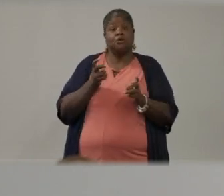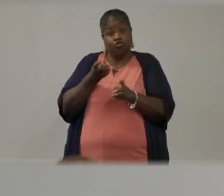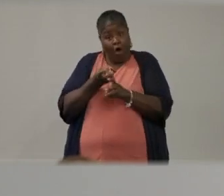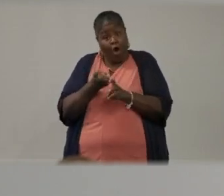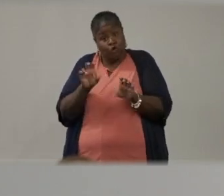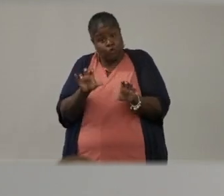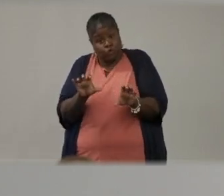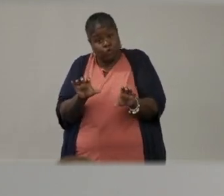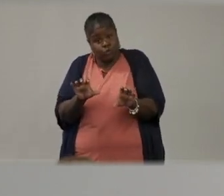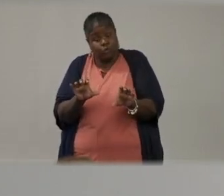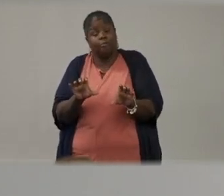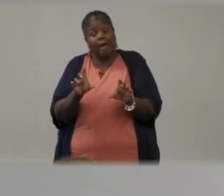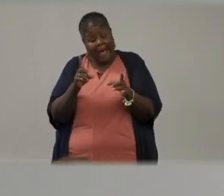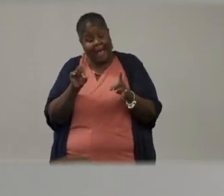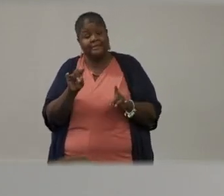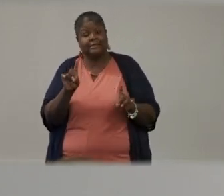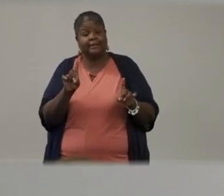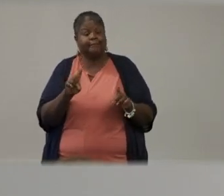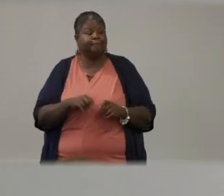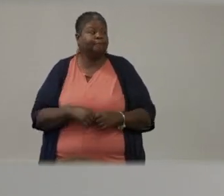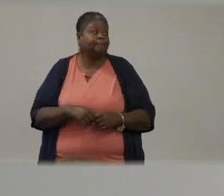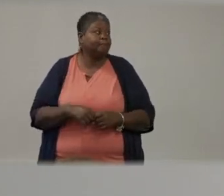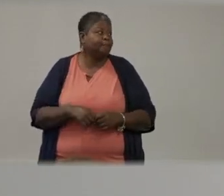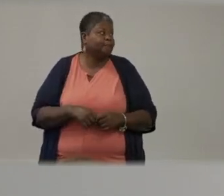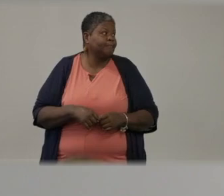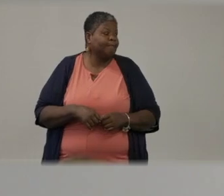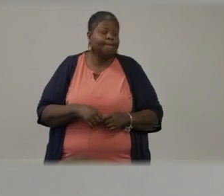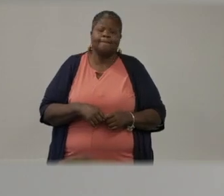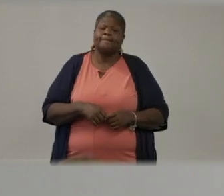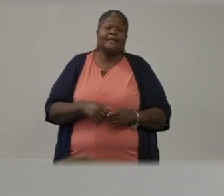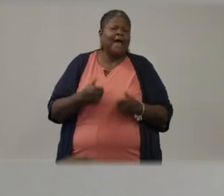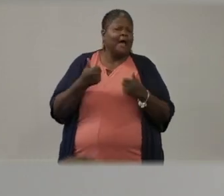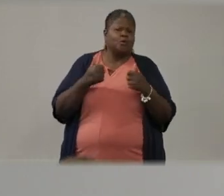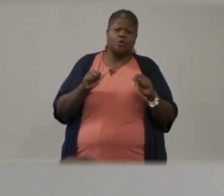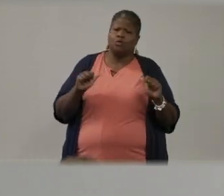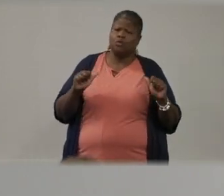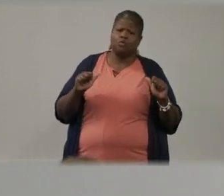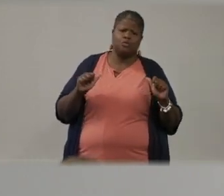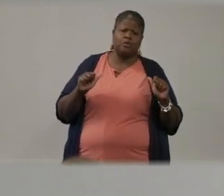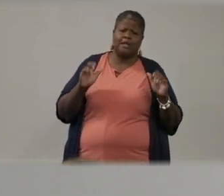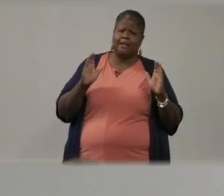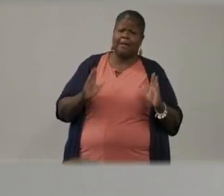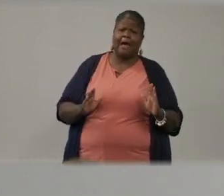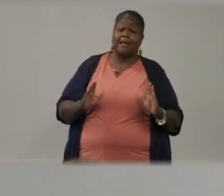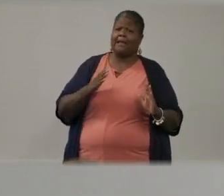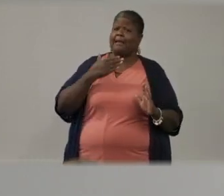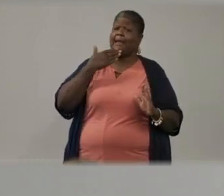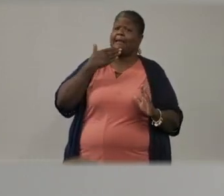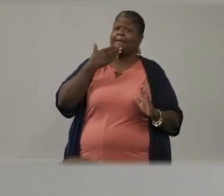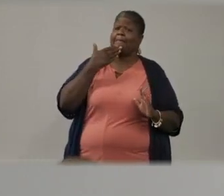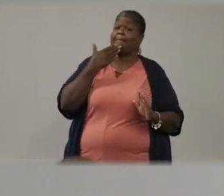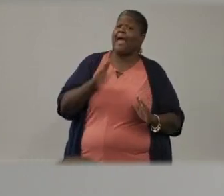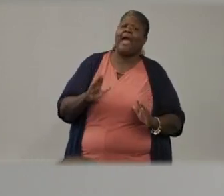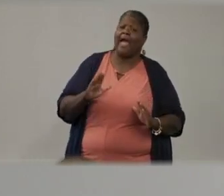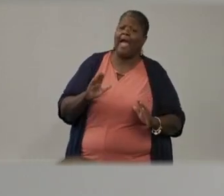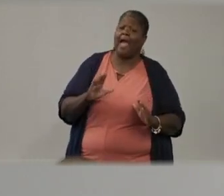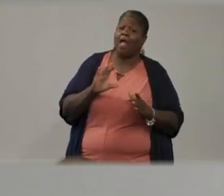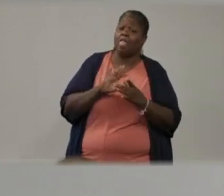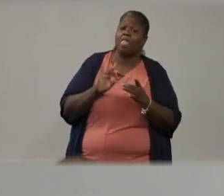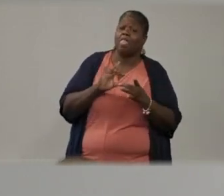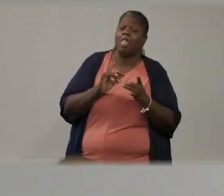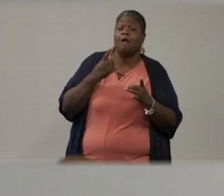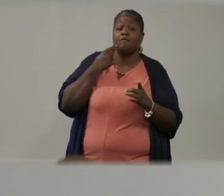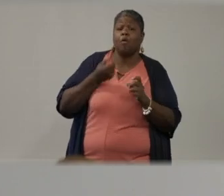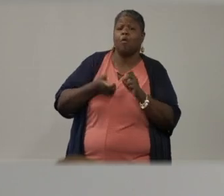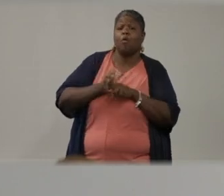do. And I don't give anybody bad marks for COVID because